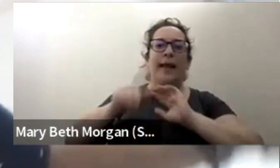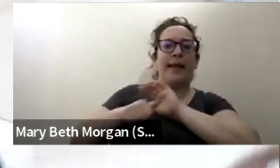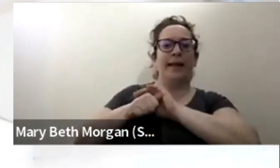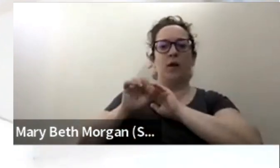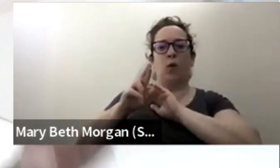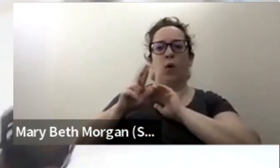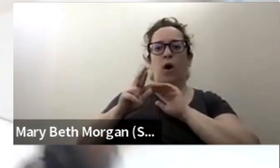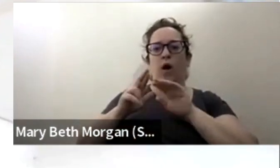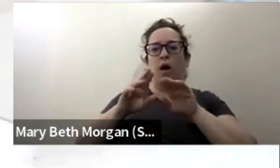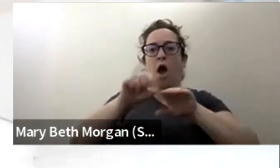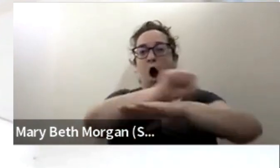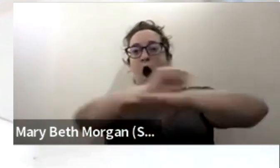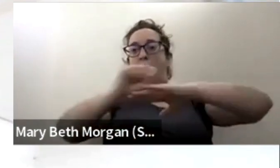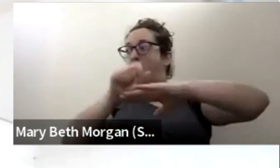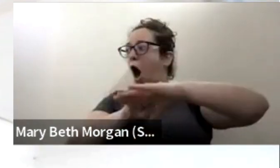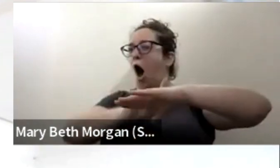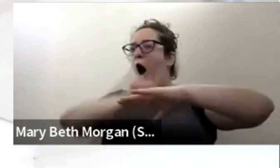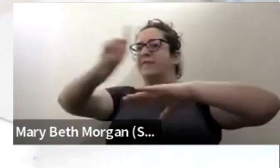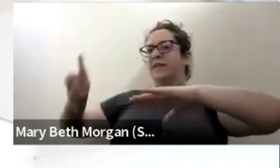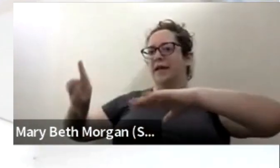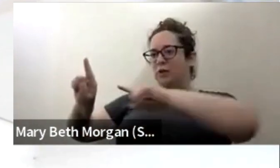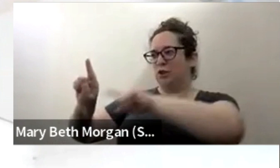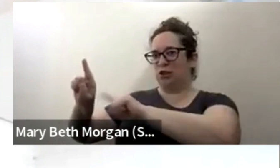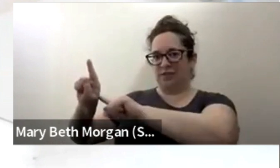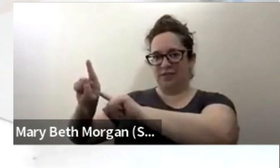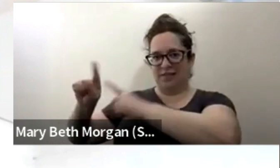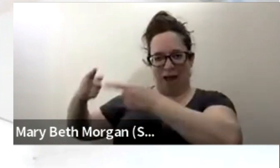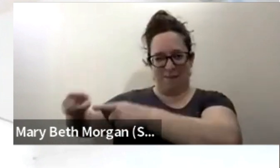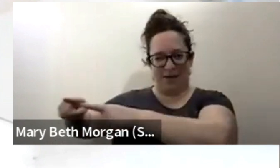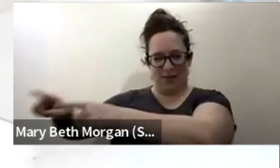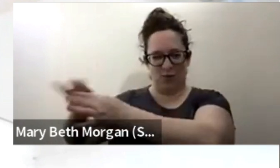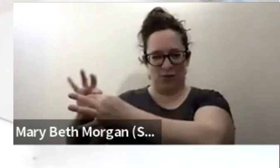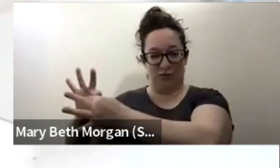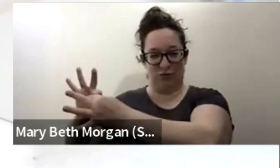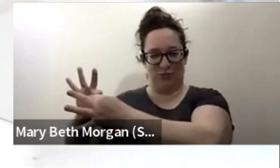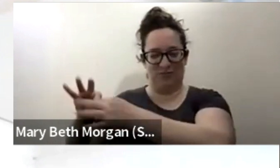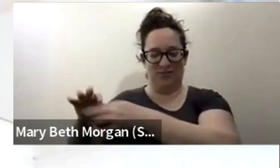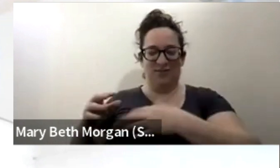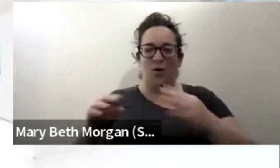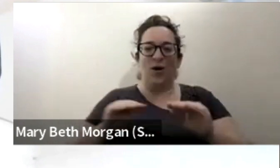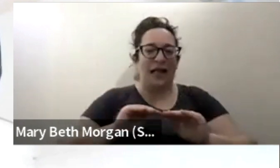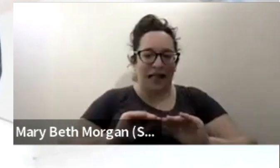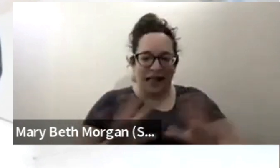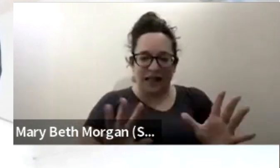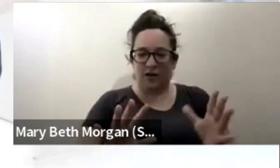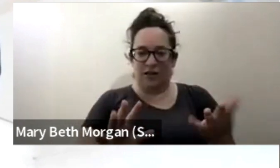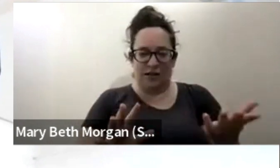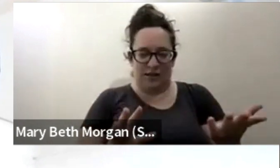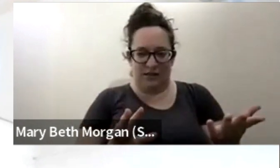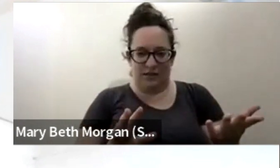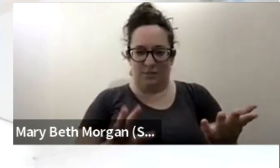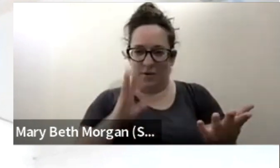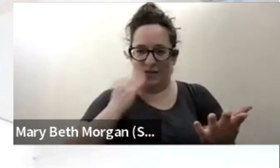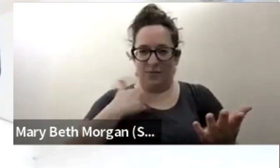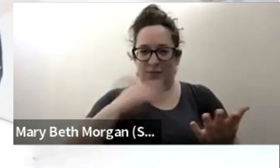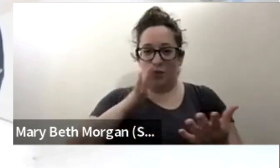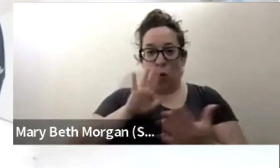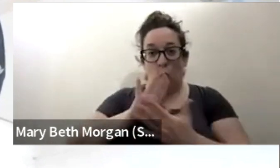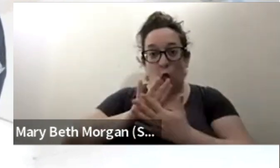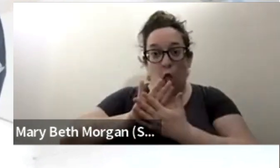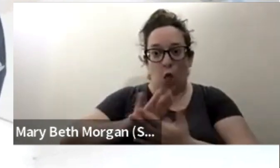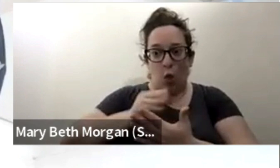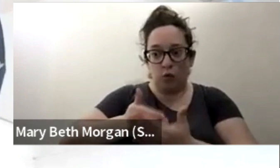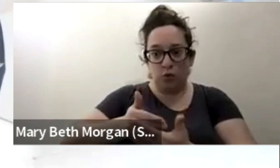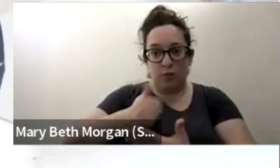they're usually off stage. But he clearly wanted to write Blanche du Bois, you know, is